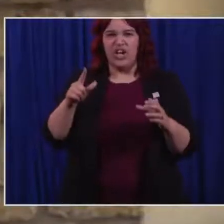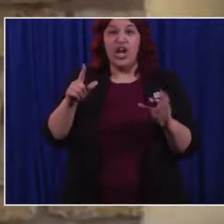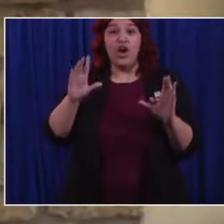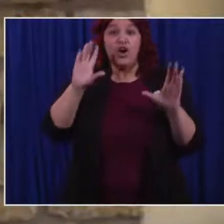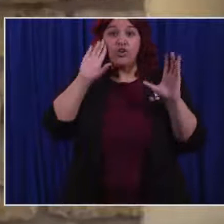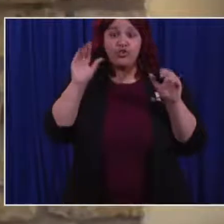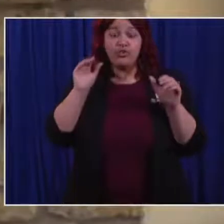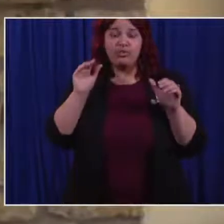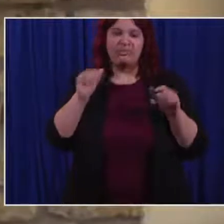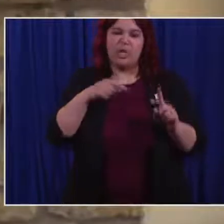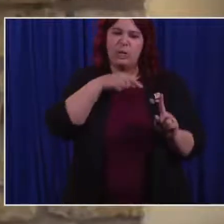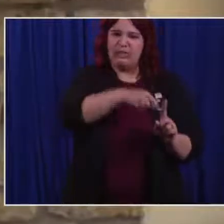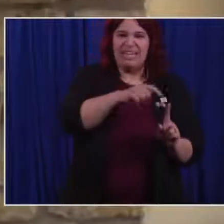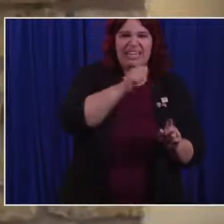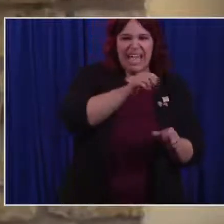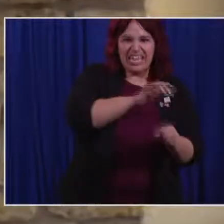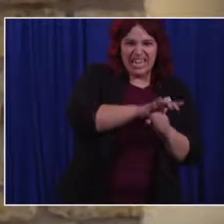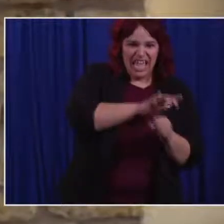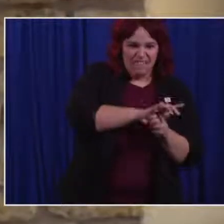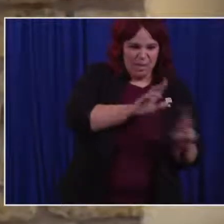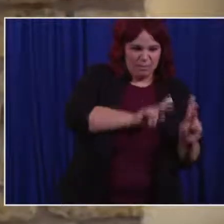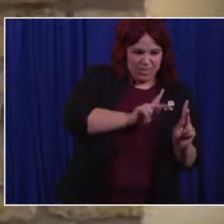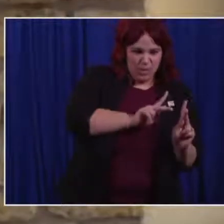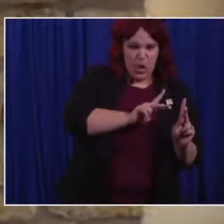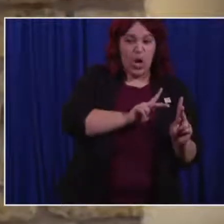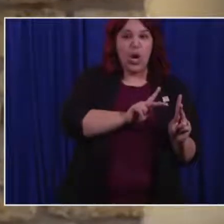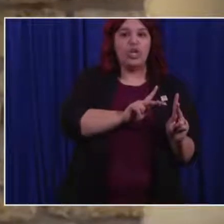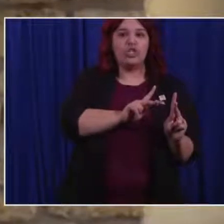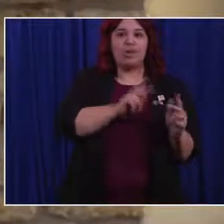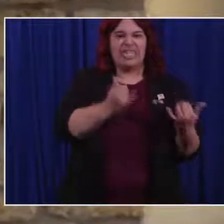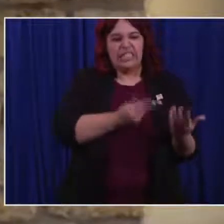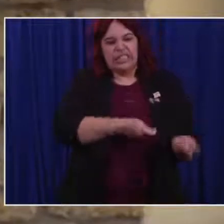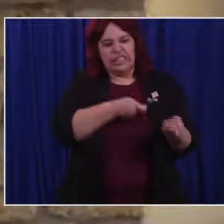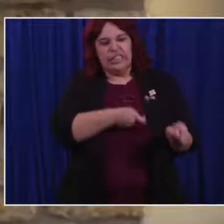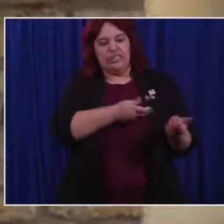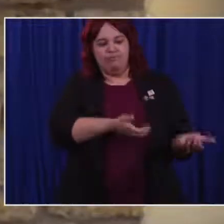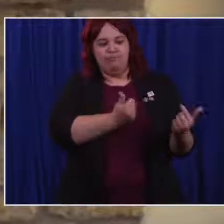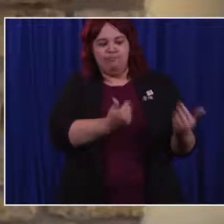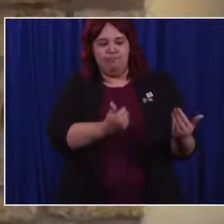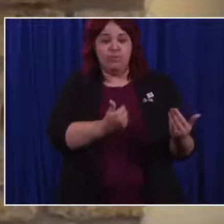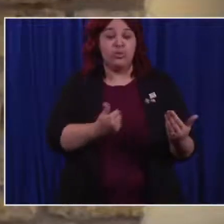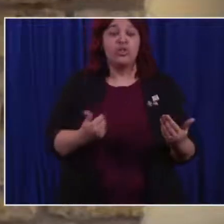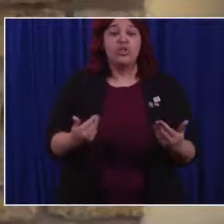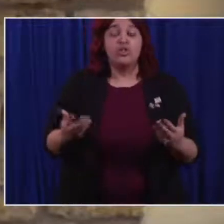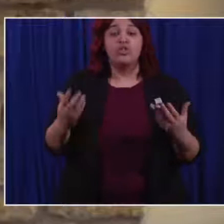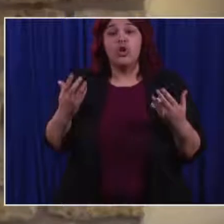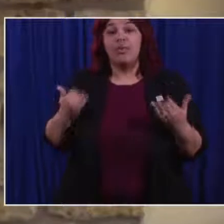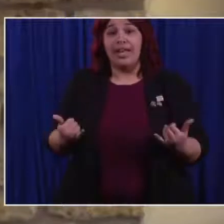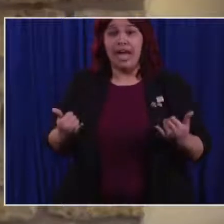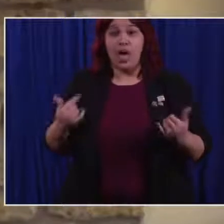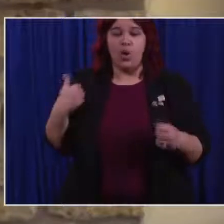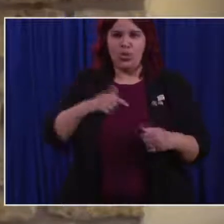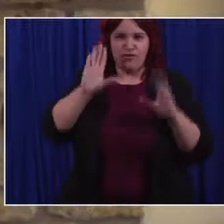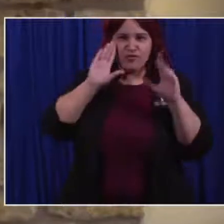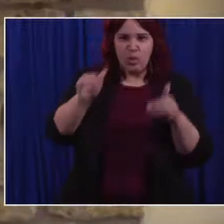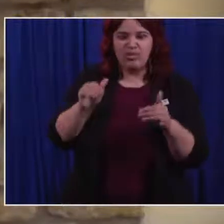what the facts are in regard to these vaccines. We're doing it